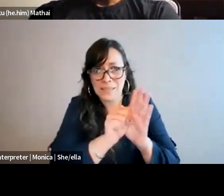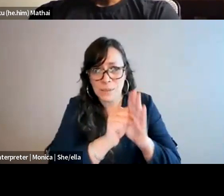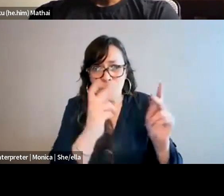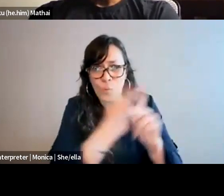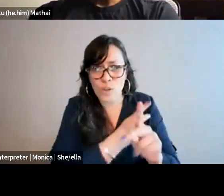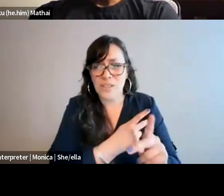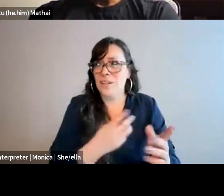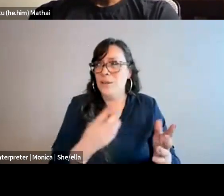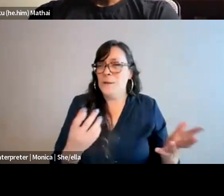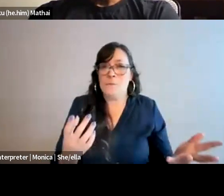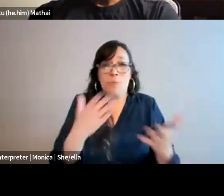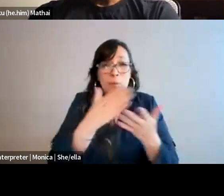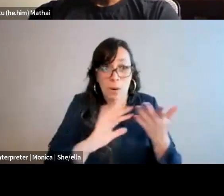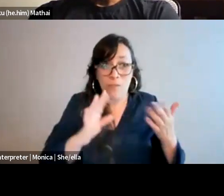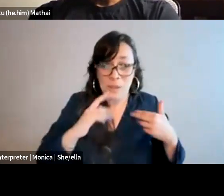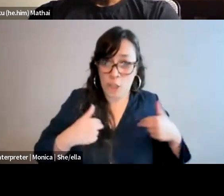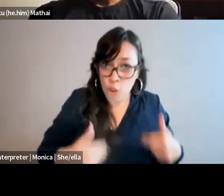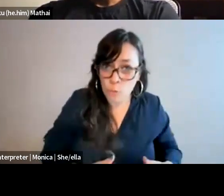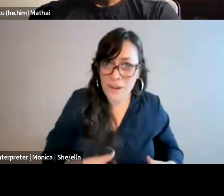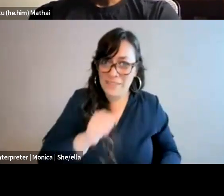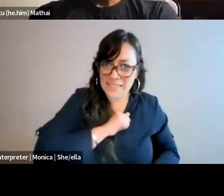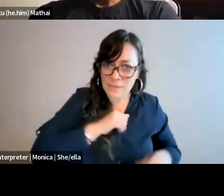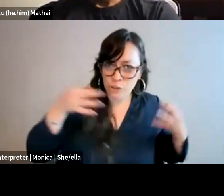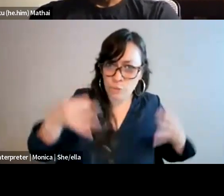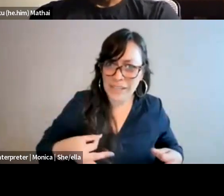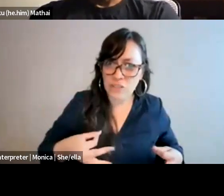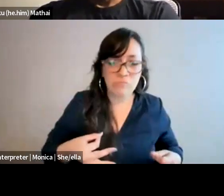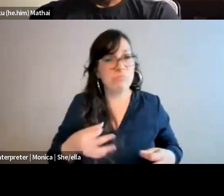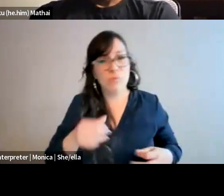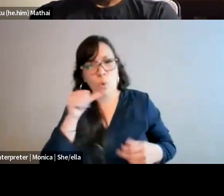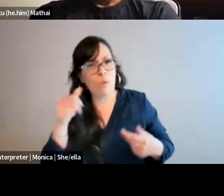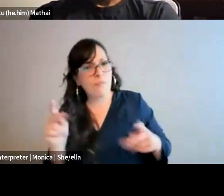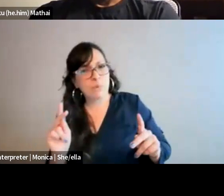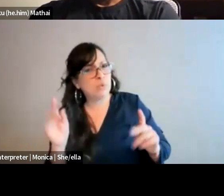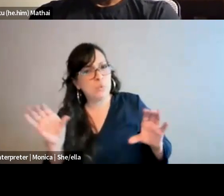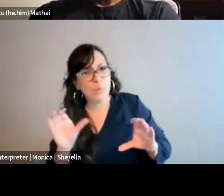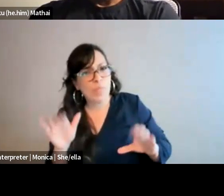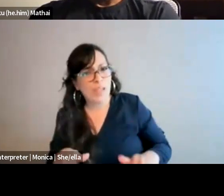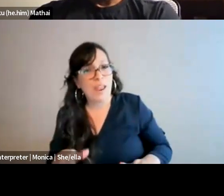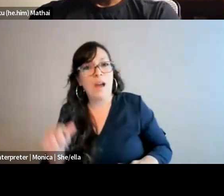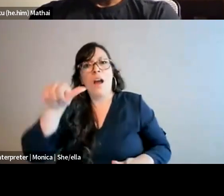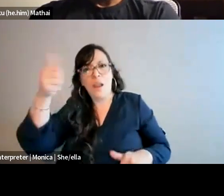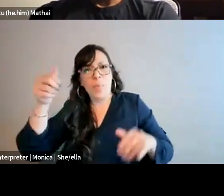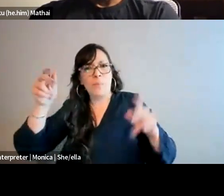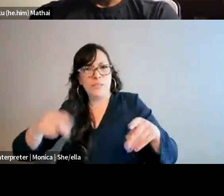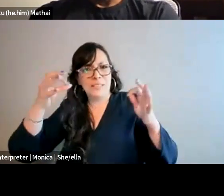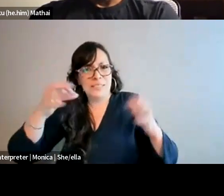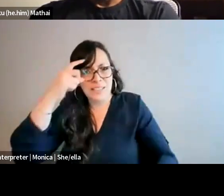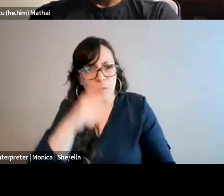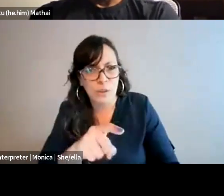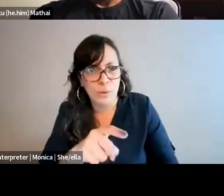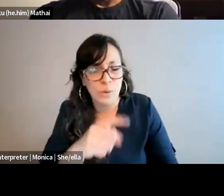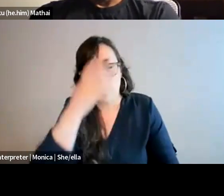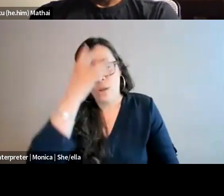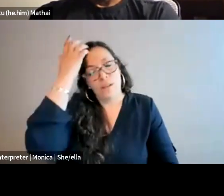is part of like being a human and having self-determination. You don't get to make those decisions. Someone else is making those decisions for you.